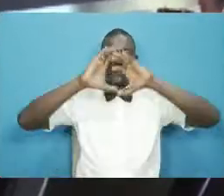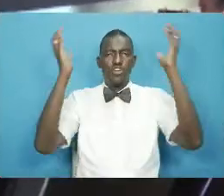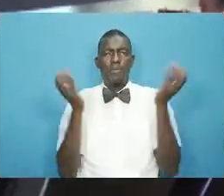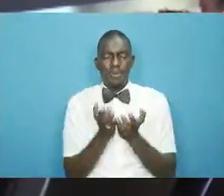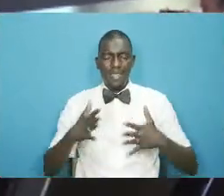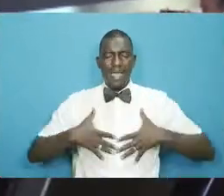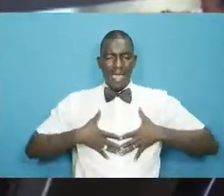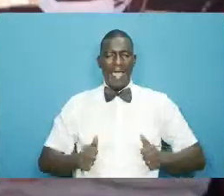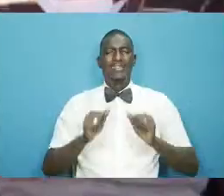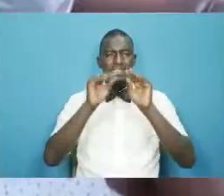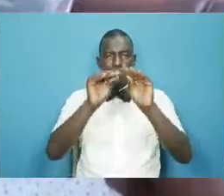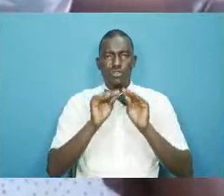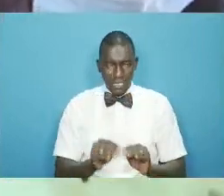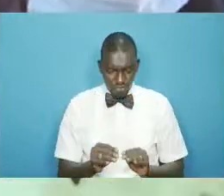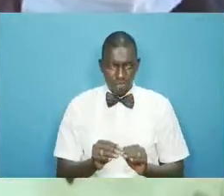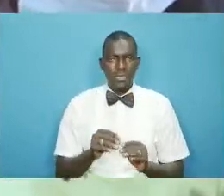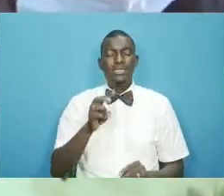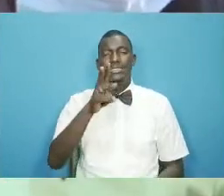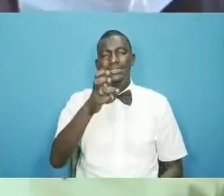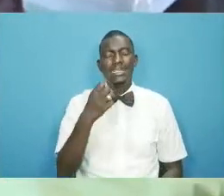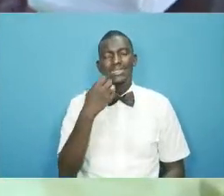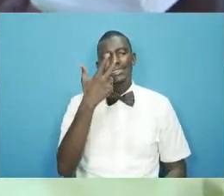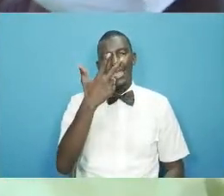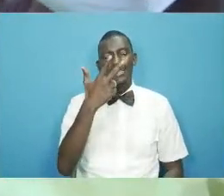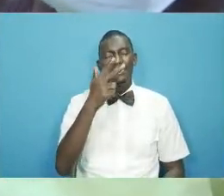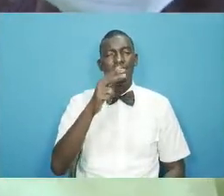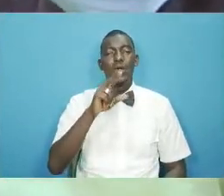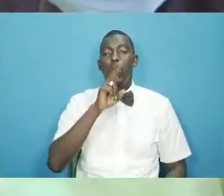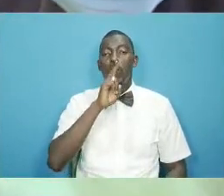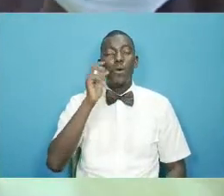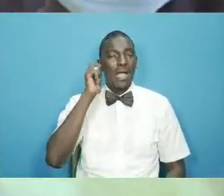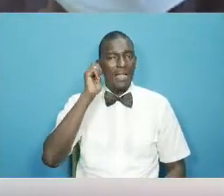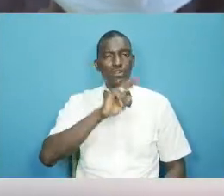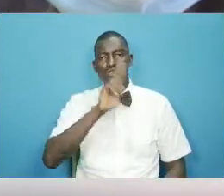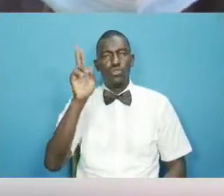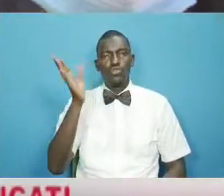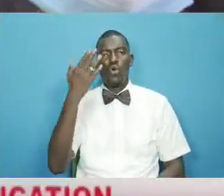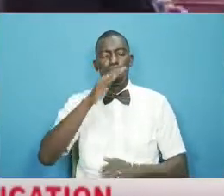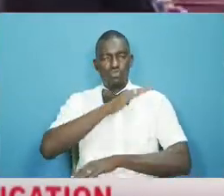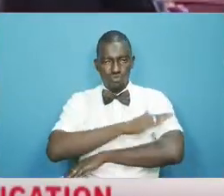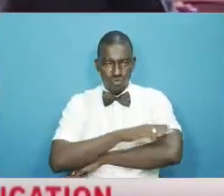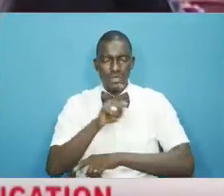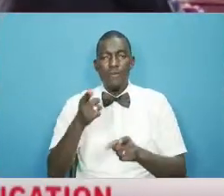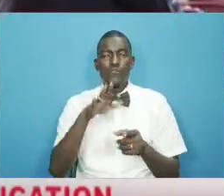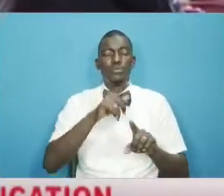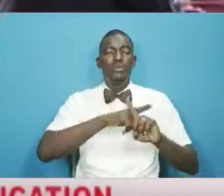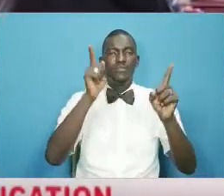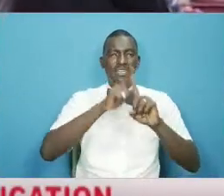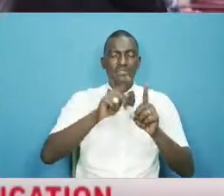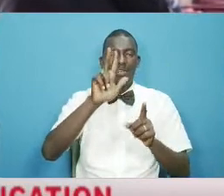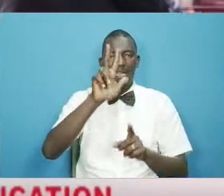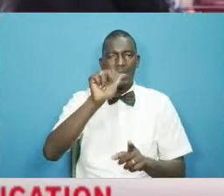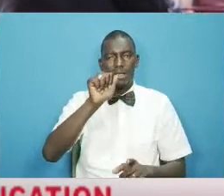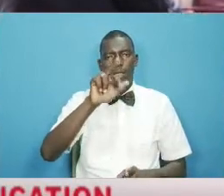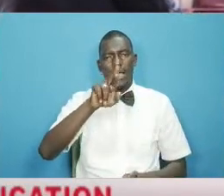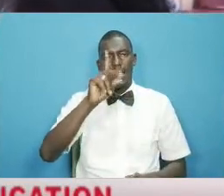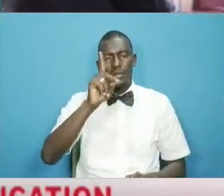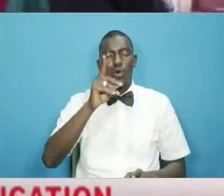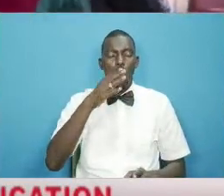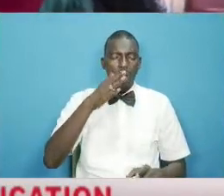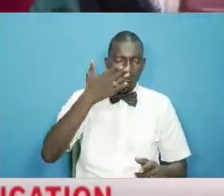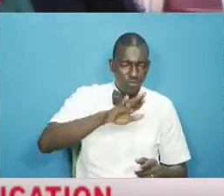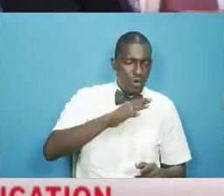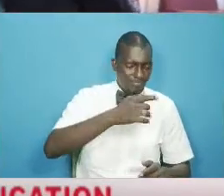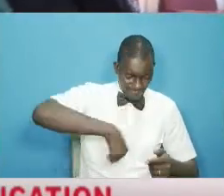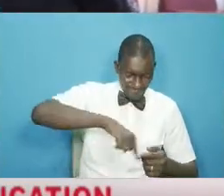comprehensive health education. The 38 out-of-school adolescent girls are from different wards within the KMC and are